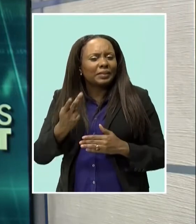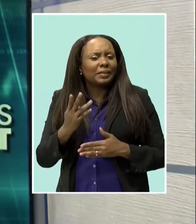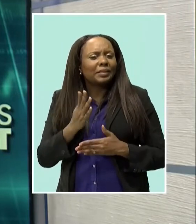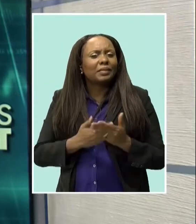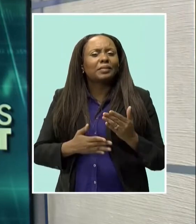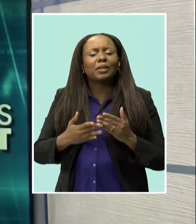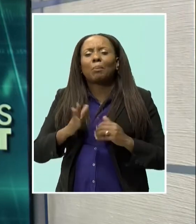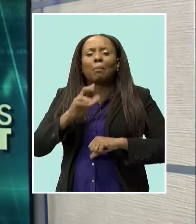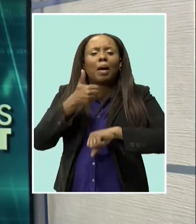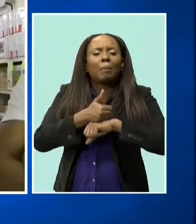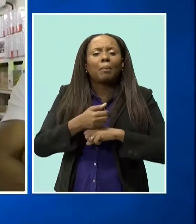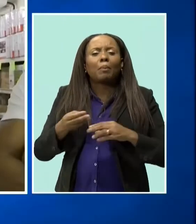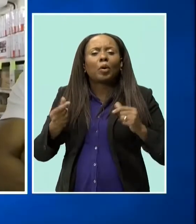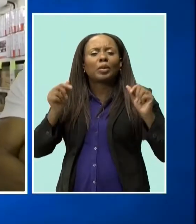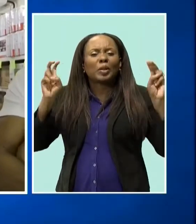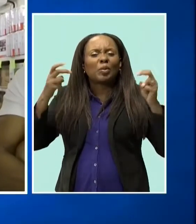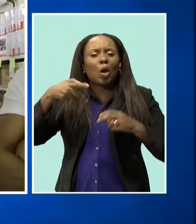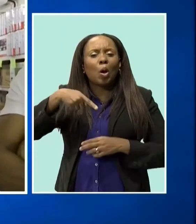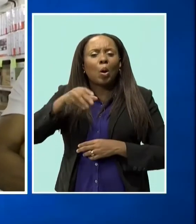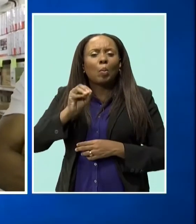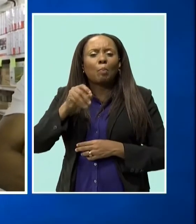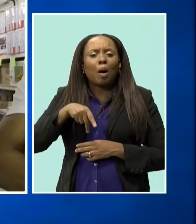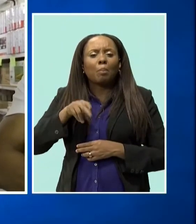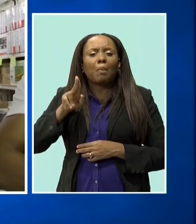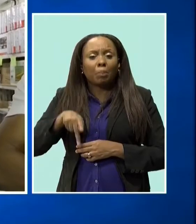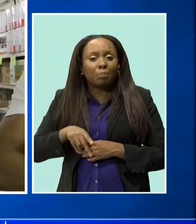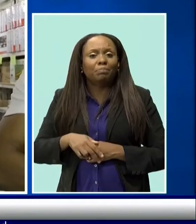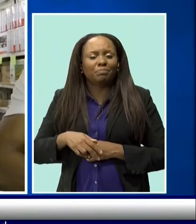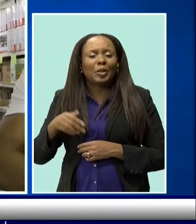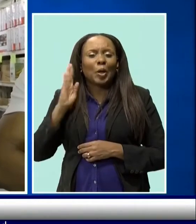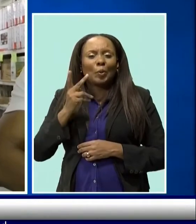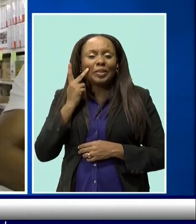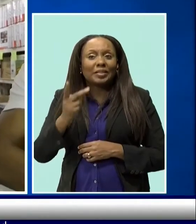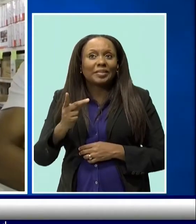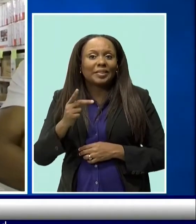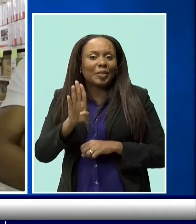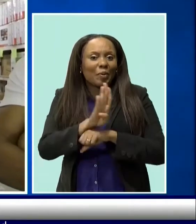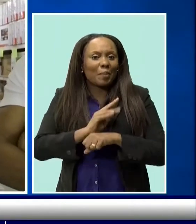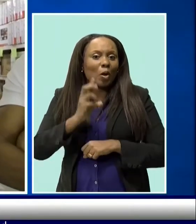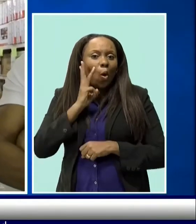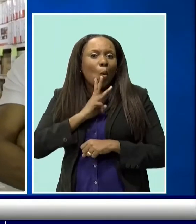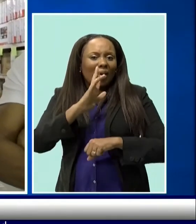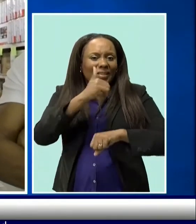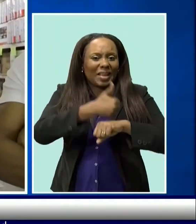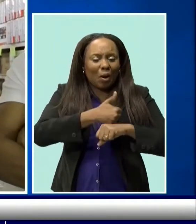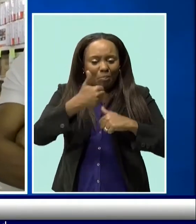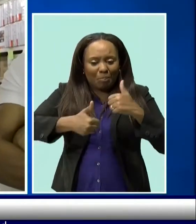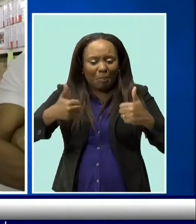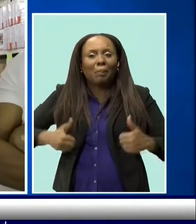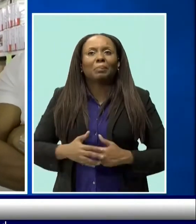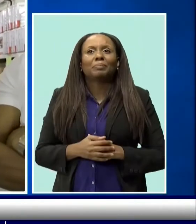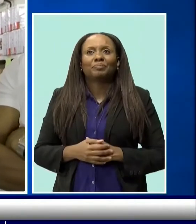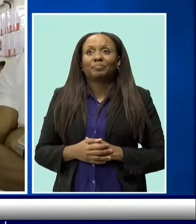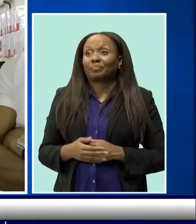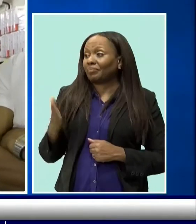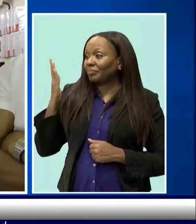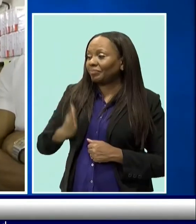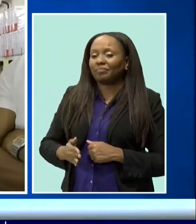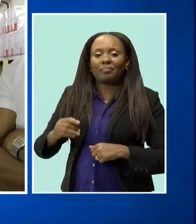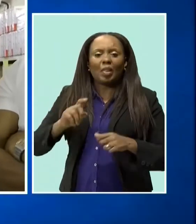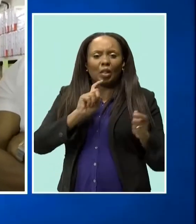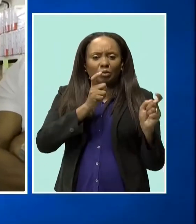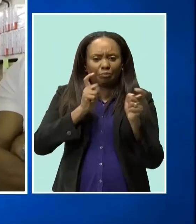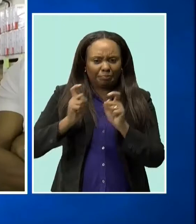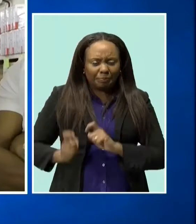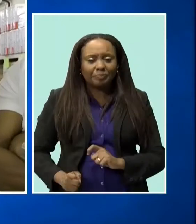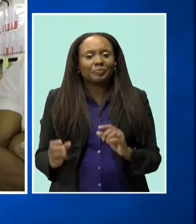sessions. As things change with COVID from time to time, we will be doing pop-up sessions like this. But as I